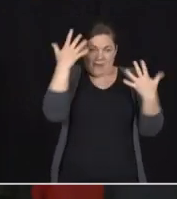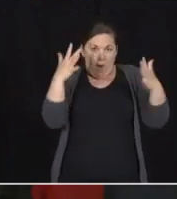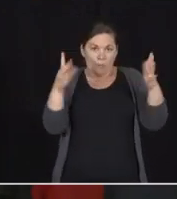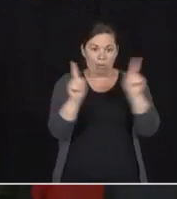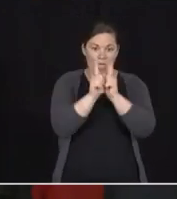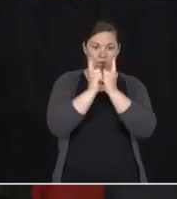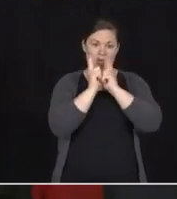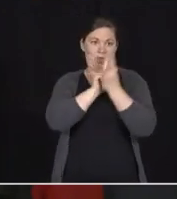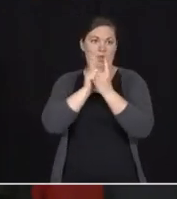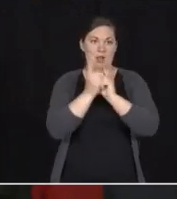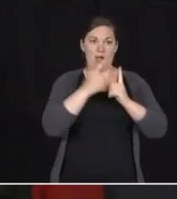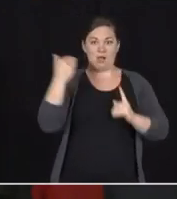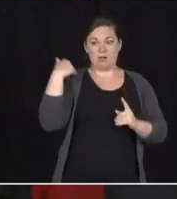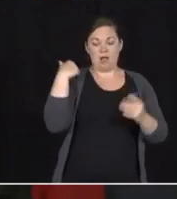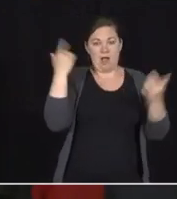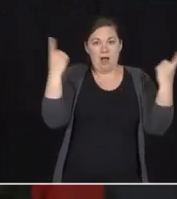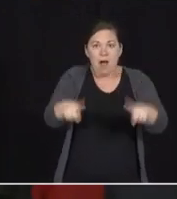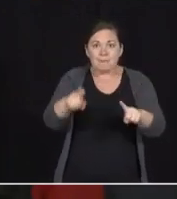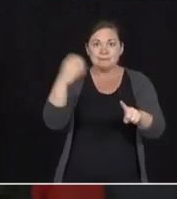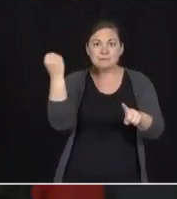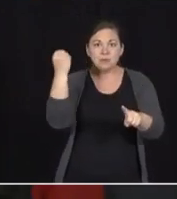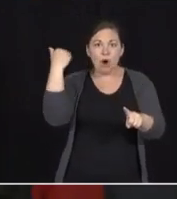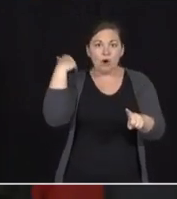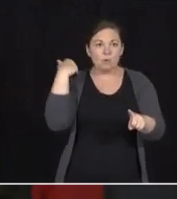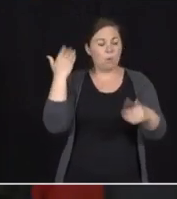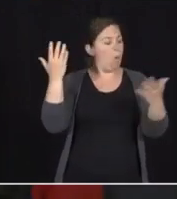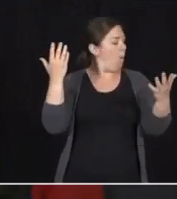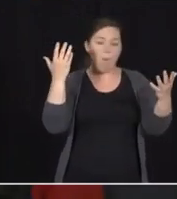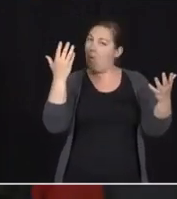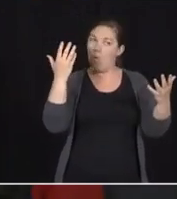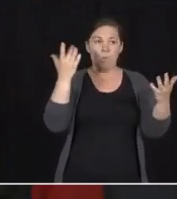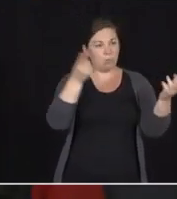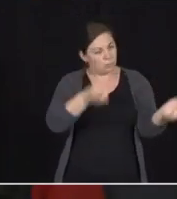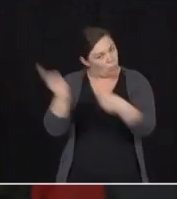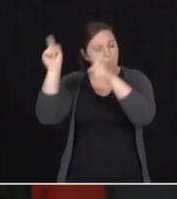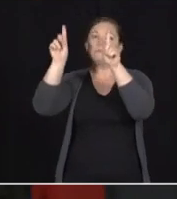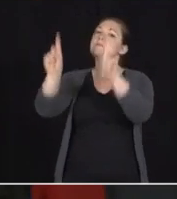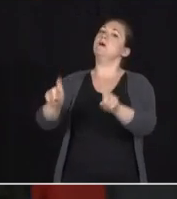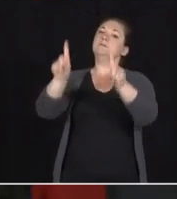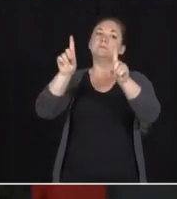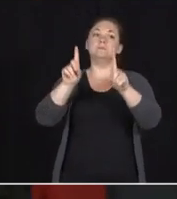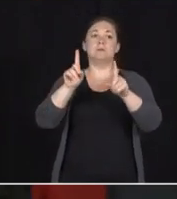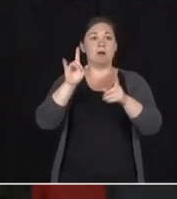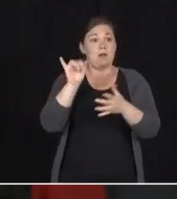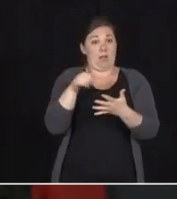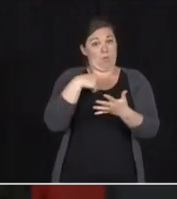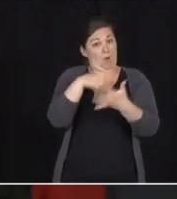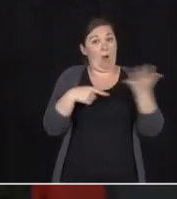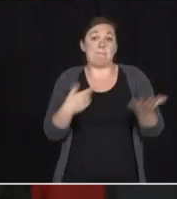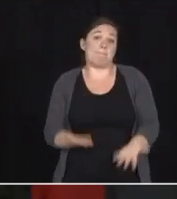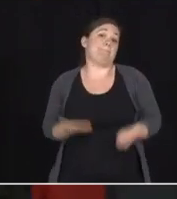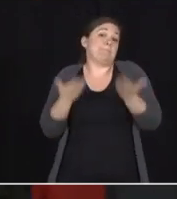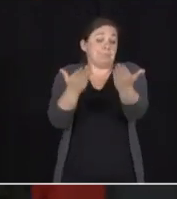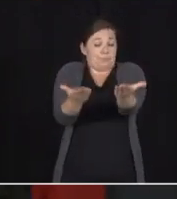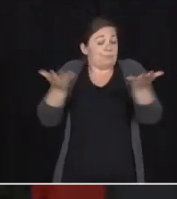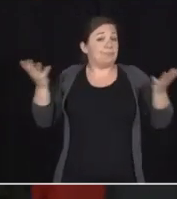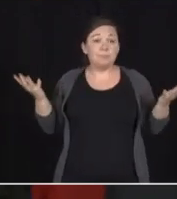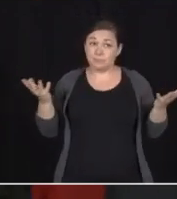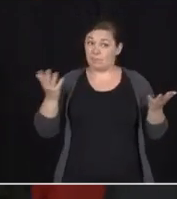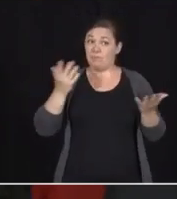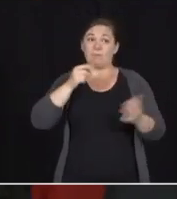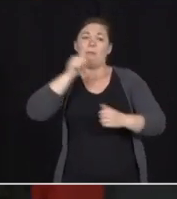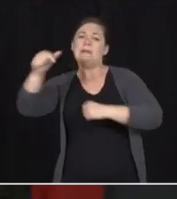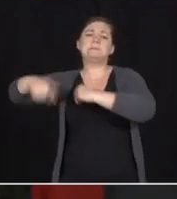there, they need to get tested. So that's what I would recommend. I'm not going to punish the whole